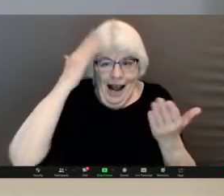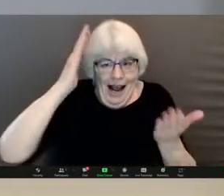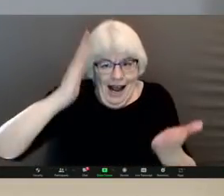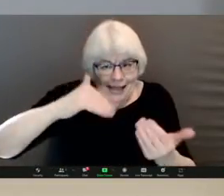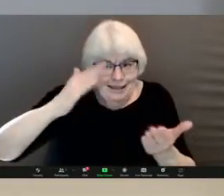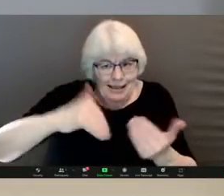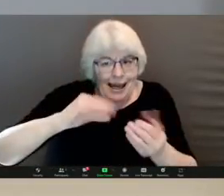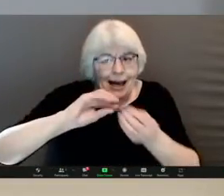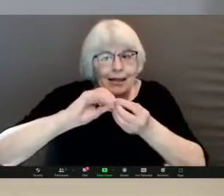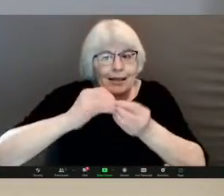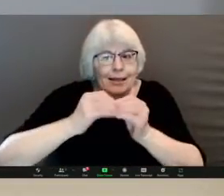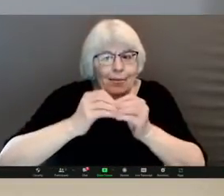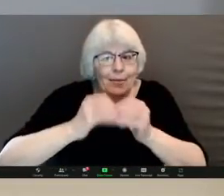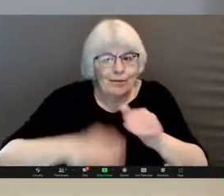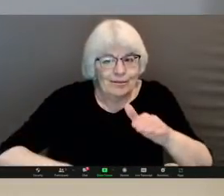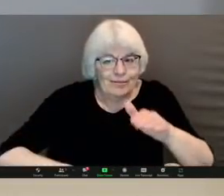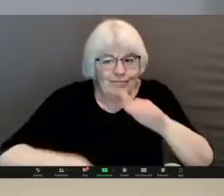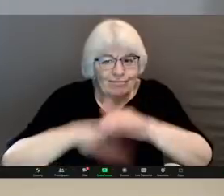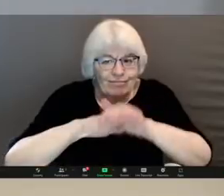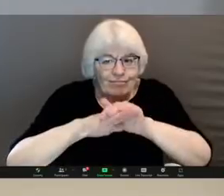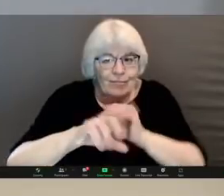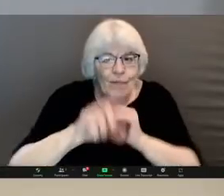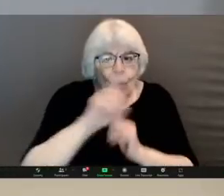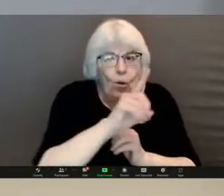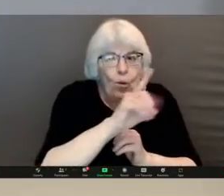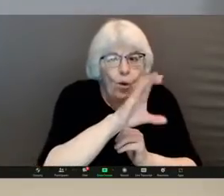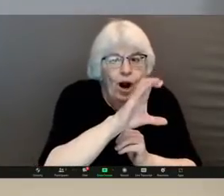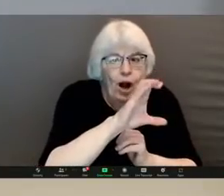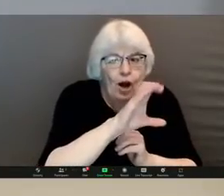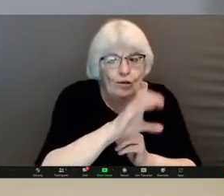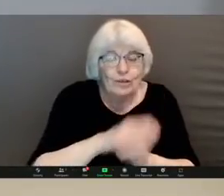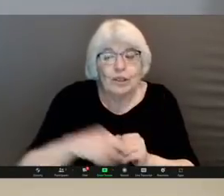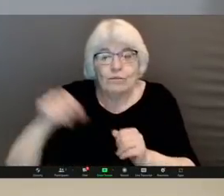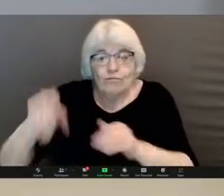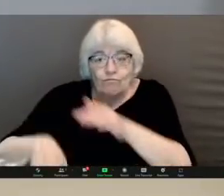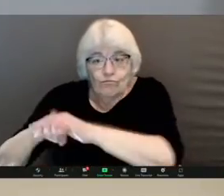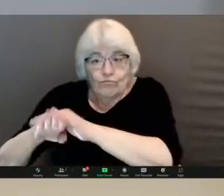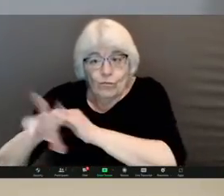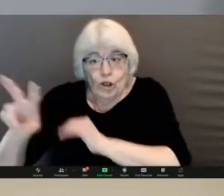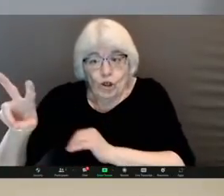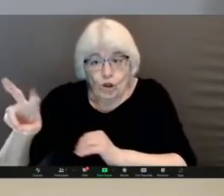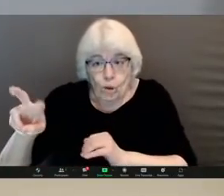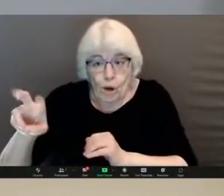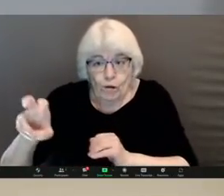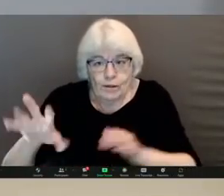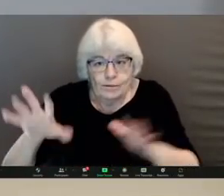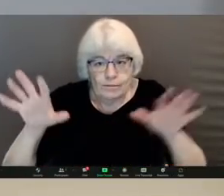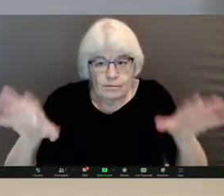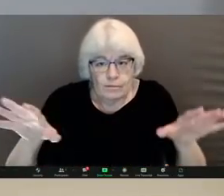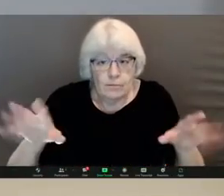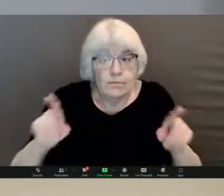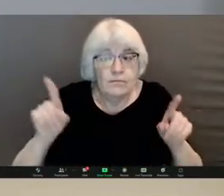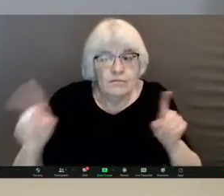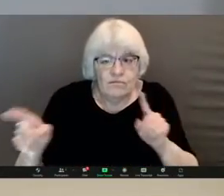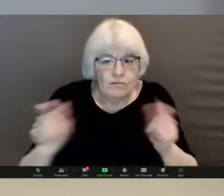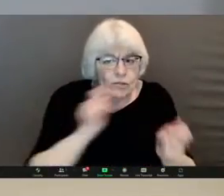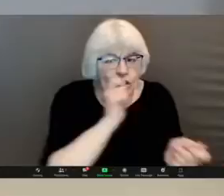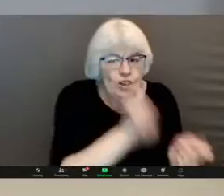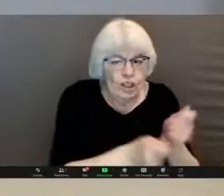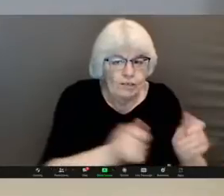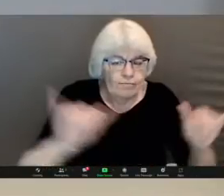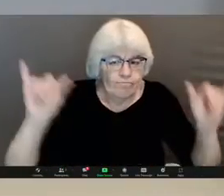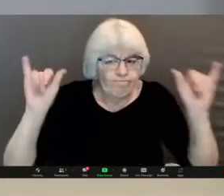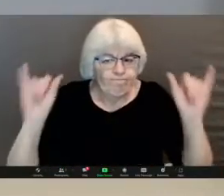think that we'll hear more about what that could look like by October. Okay, terrific. Thank you. And I guess